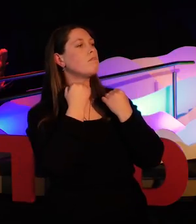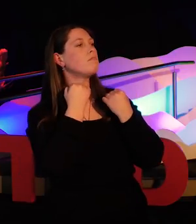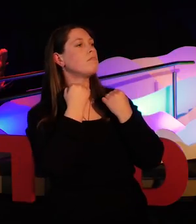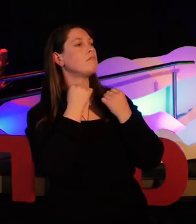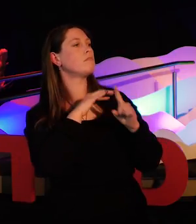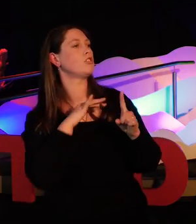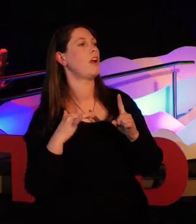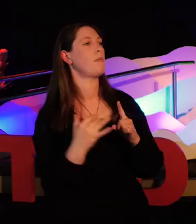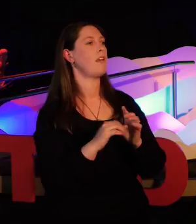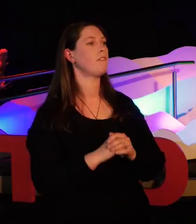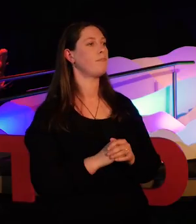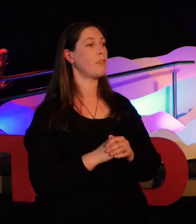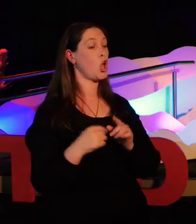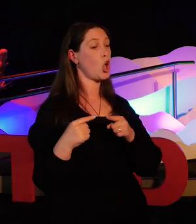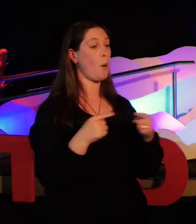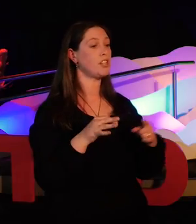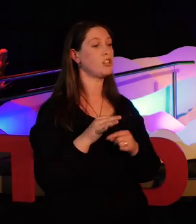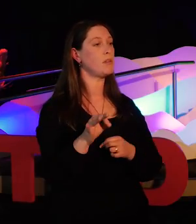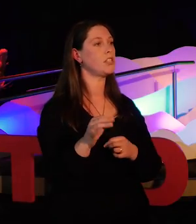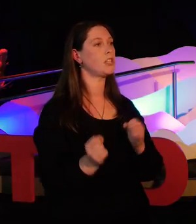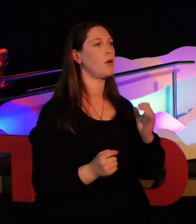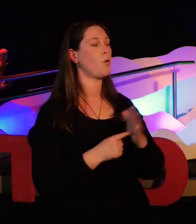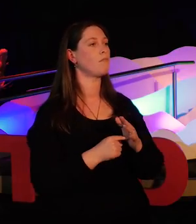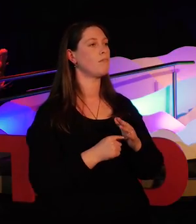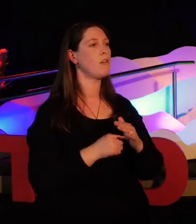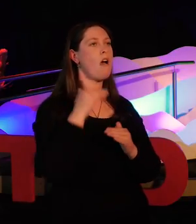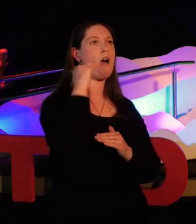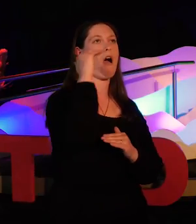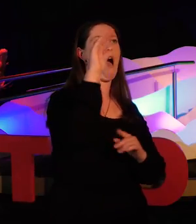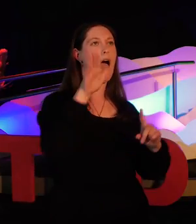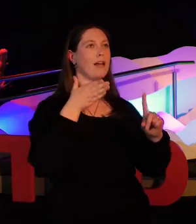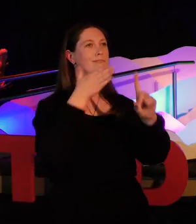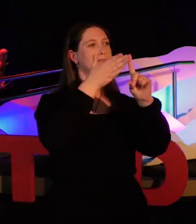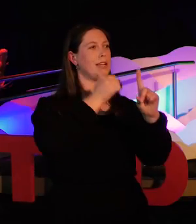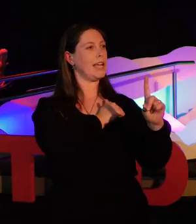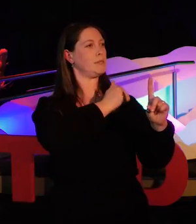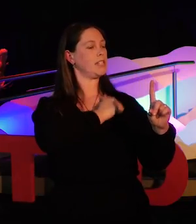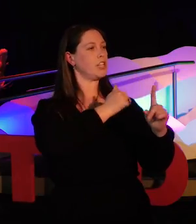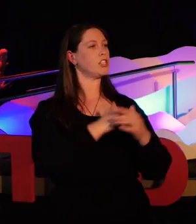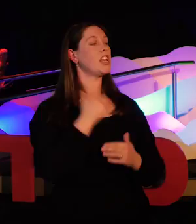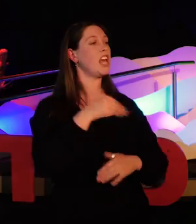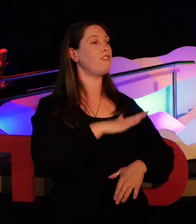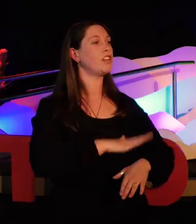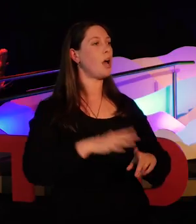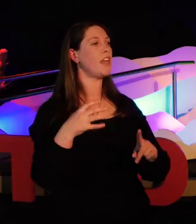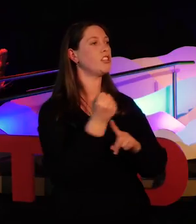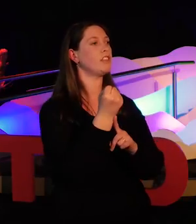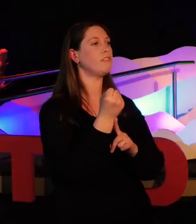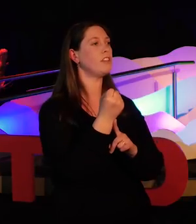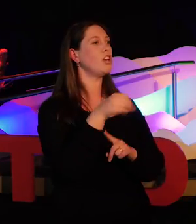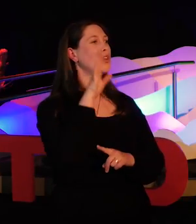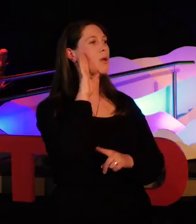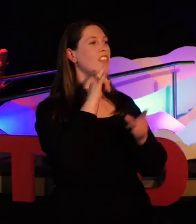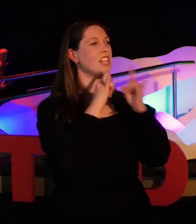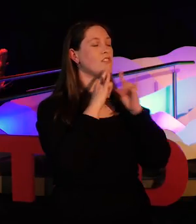The competition measures is another one. High bar, and they're always lifting the bar. Every time they achieve, you'll hear the interviews, not